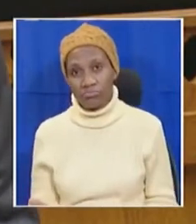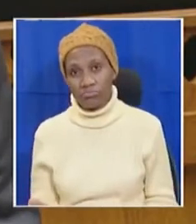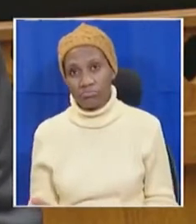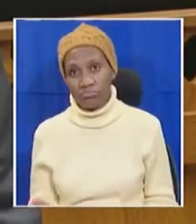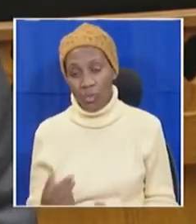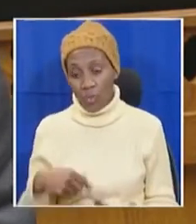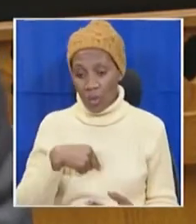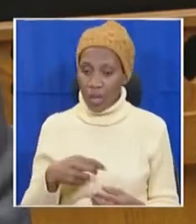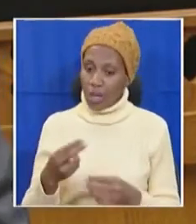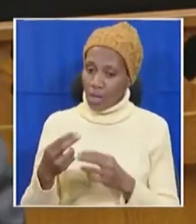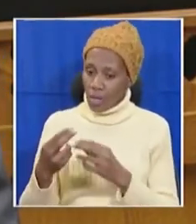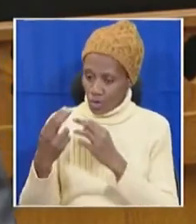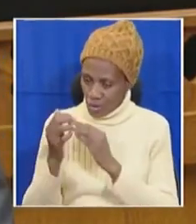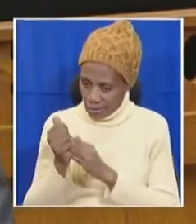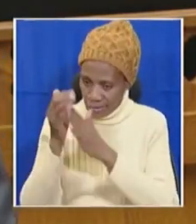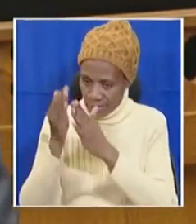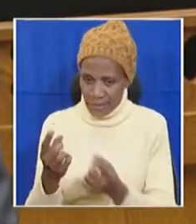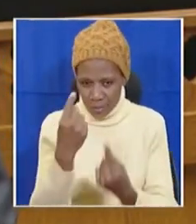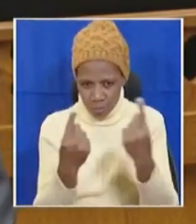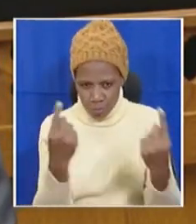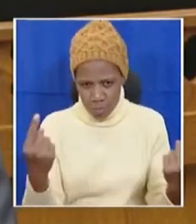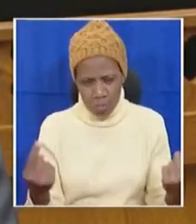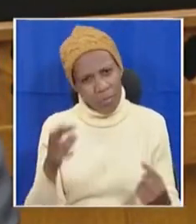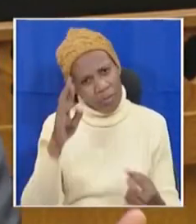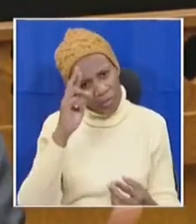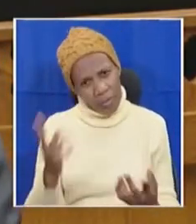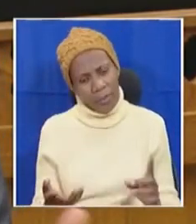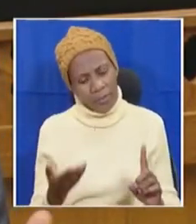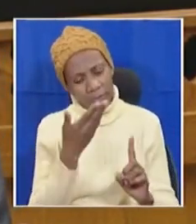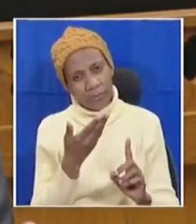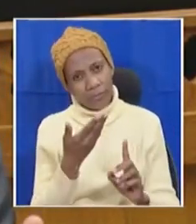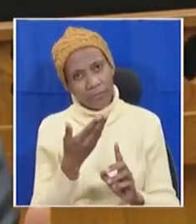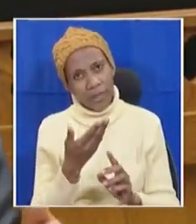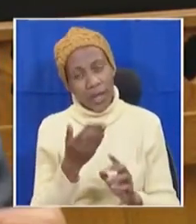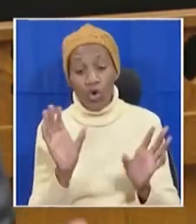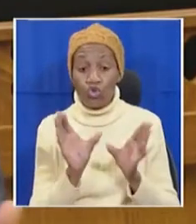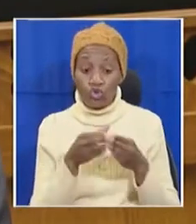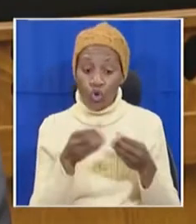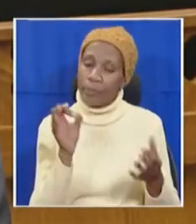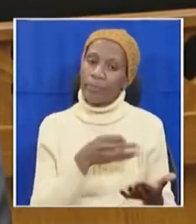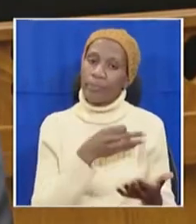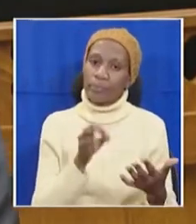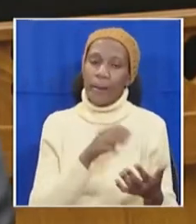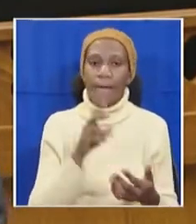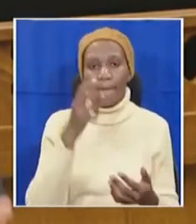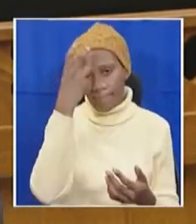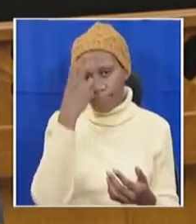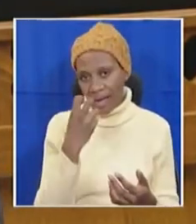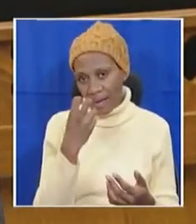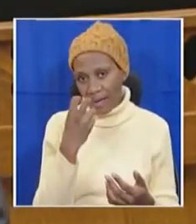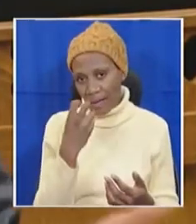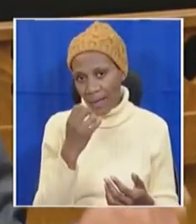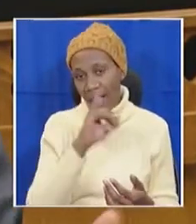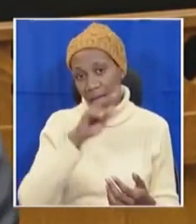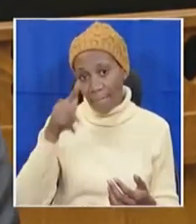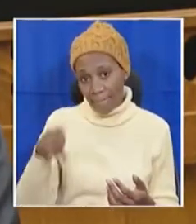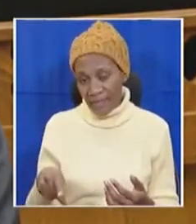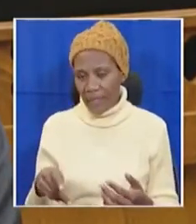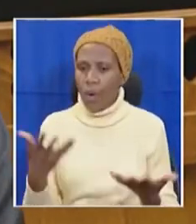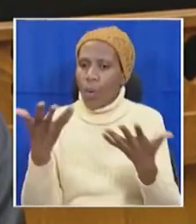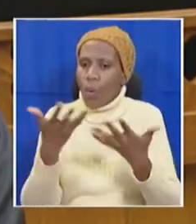responsible leaders in Africa is, to quote a well-known band, a hip-hop band, the Black Eyed Peas, "Where is the